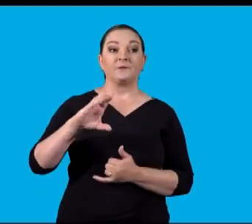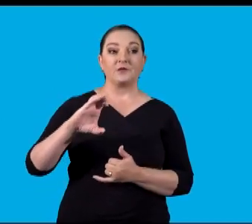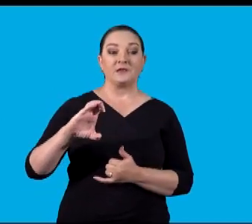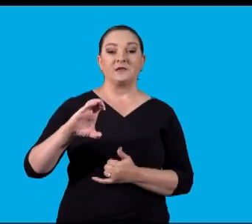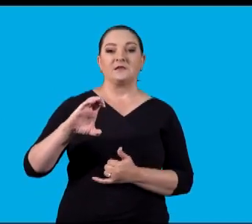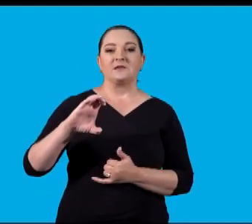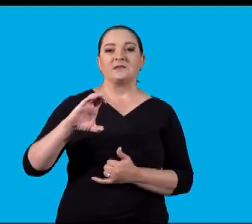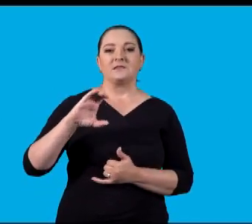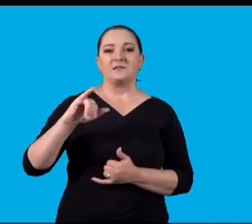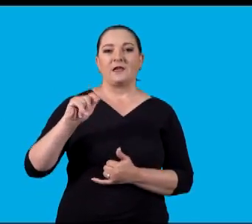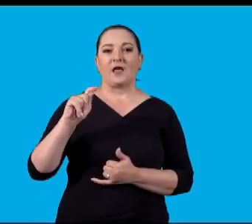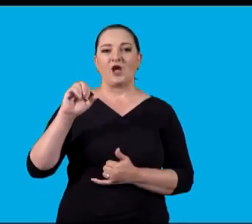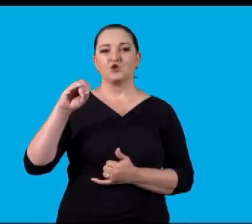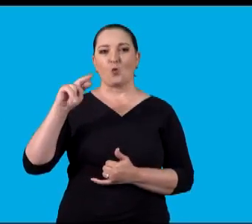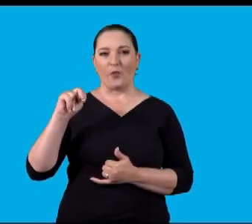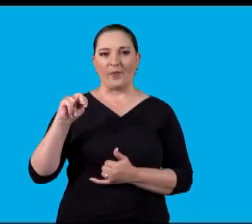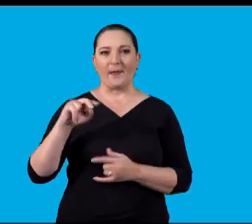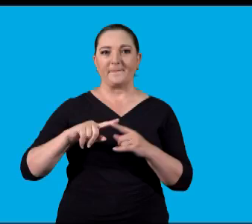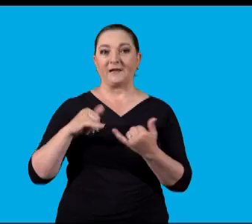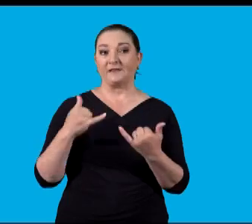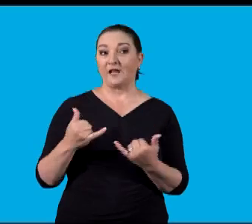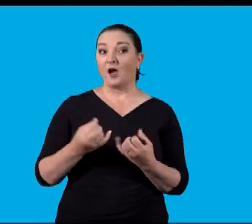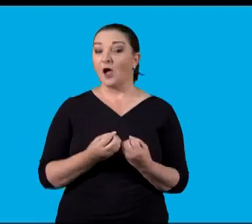add the depreciation, which is